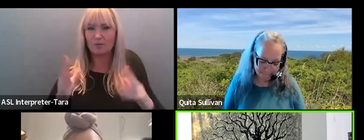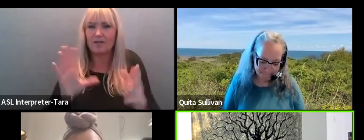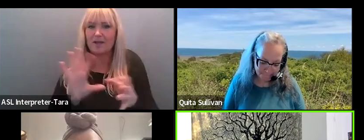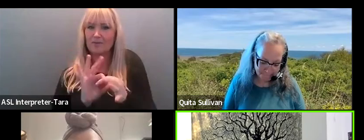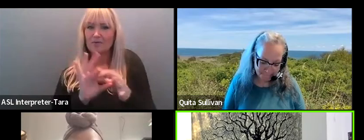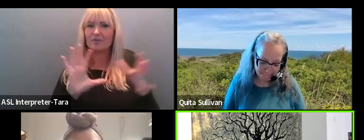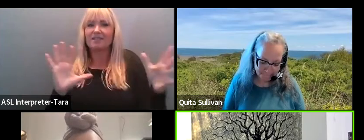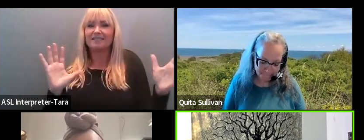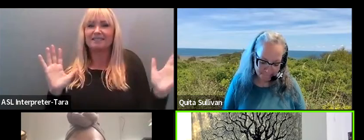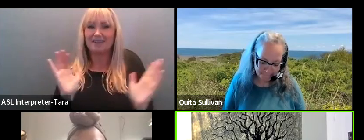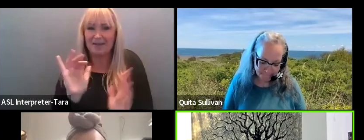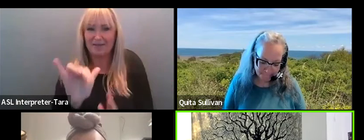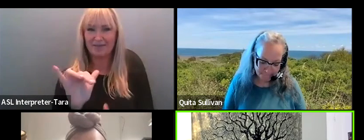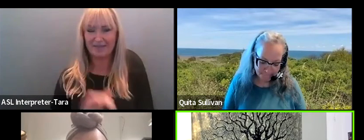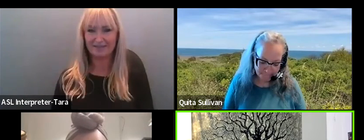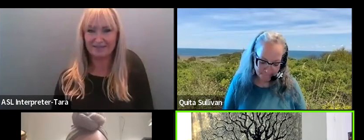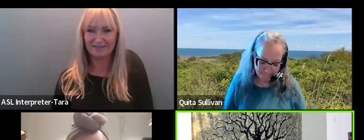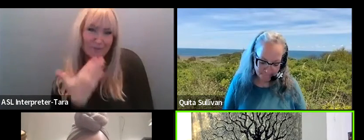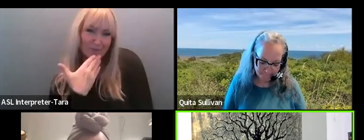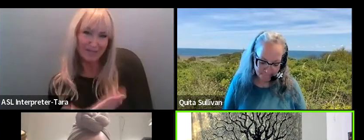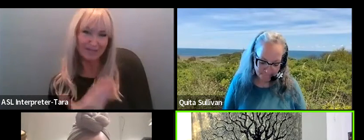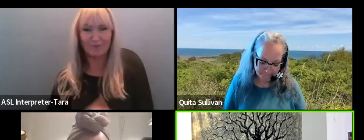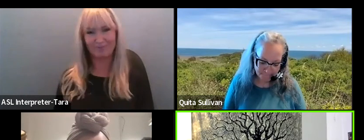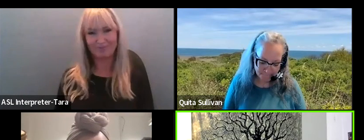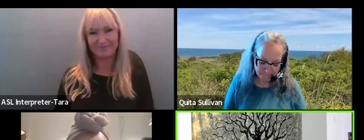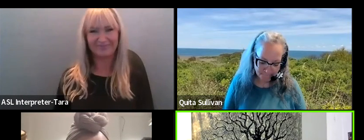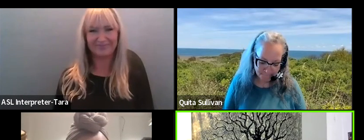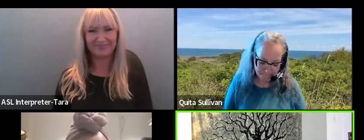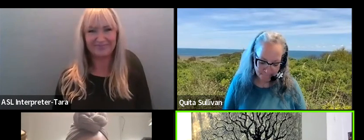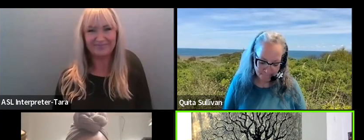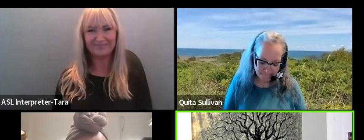Yeah. So thank you.